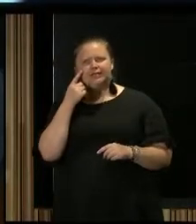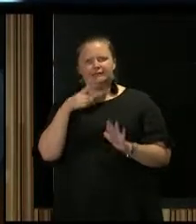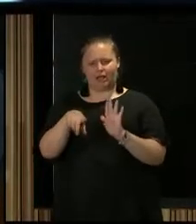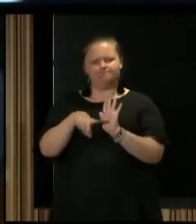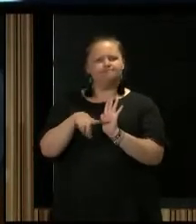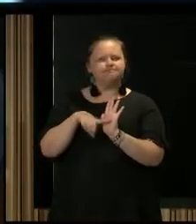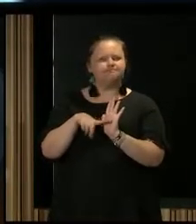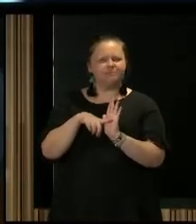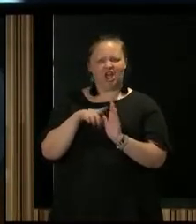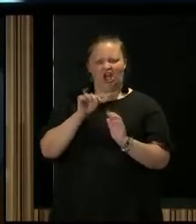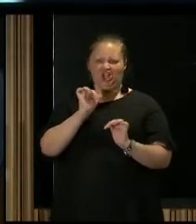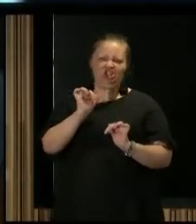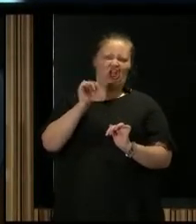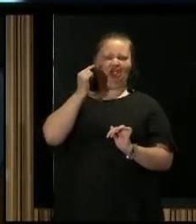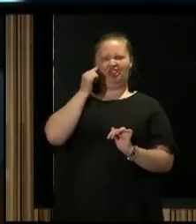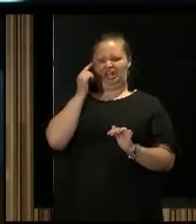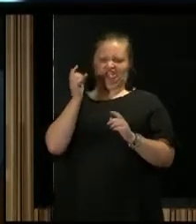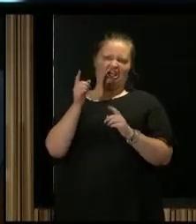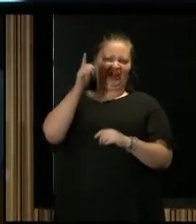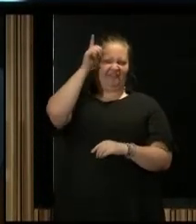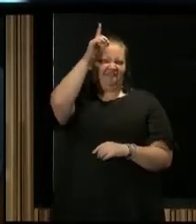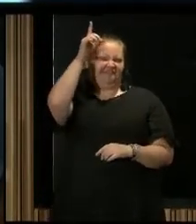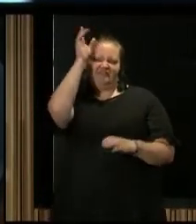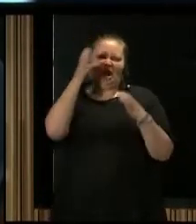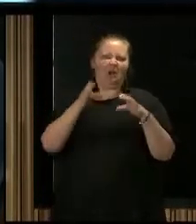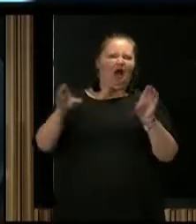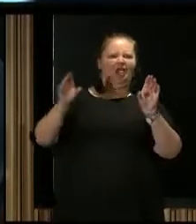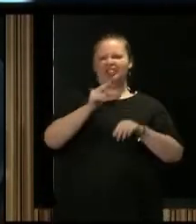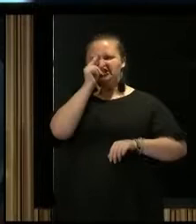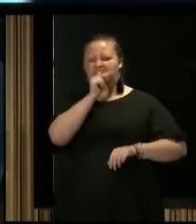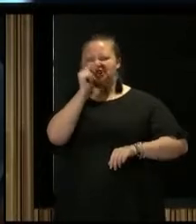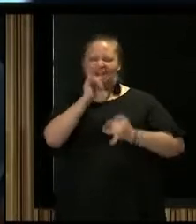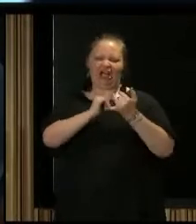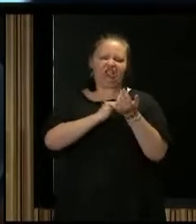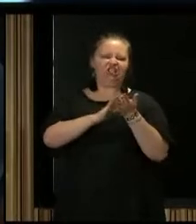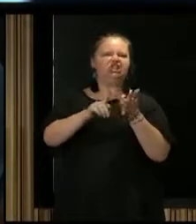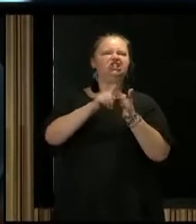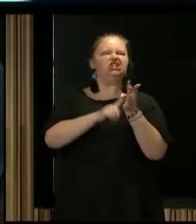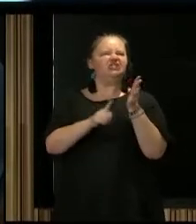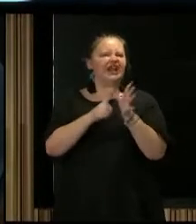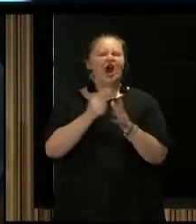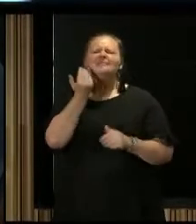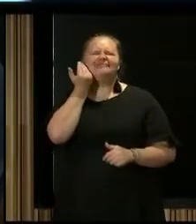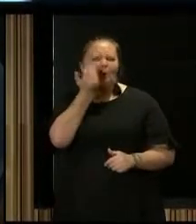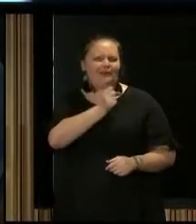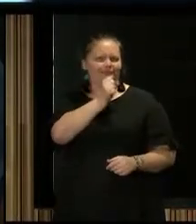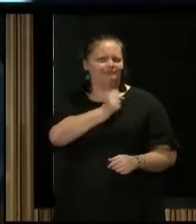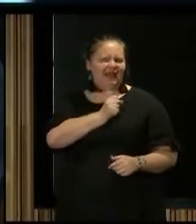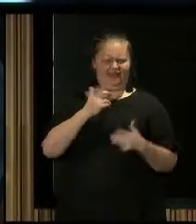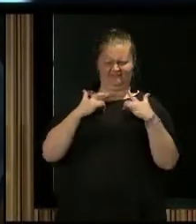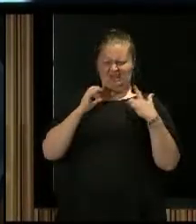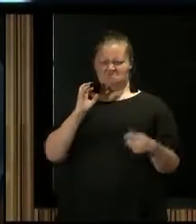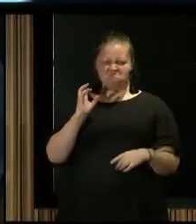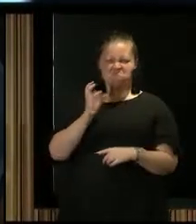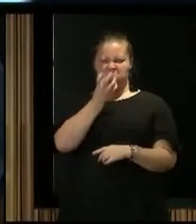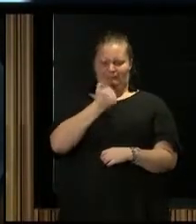like, she thinks she invented choir, this young Sheila. Oh. And it's always men. It's always men feeling annoyed